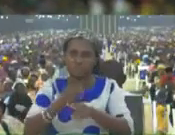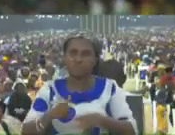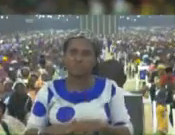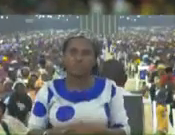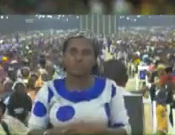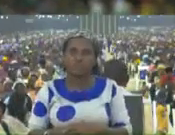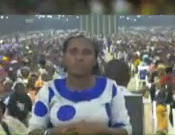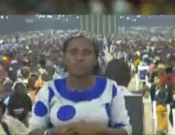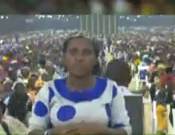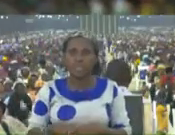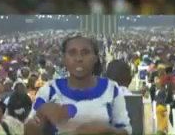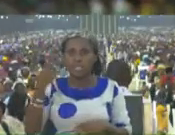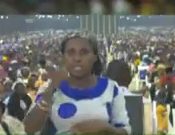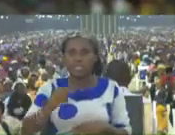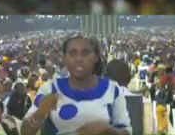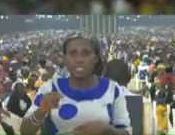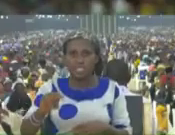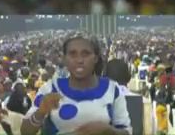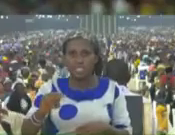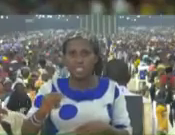And his father said to that man,